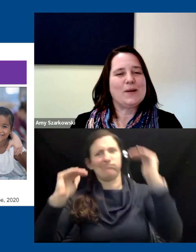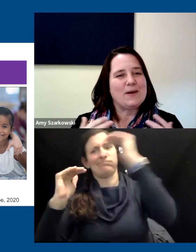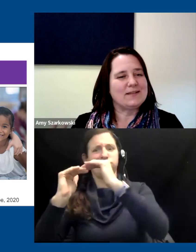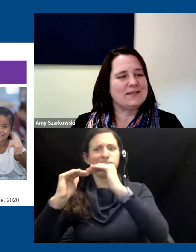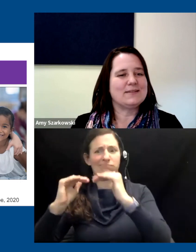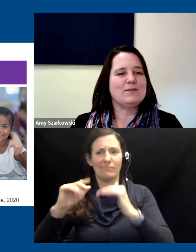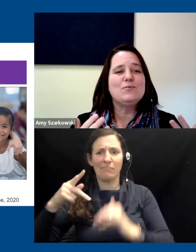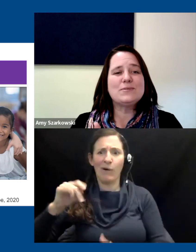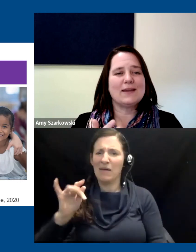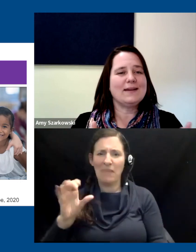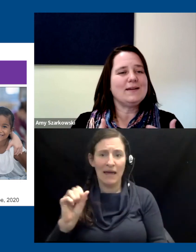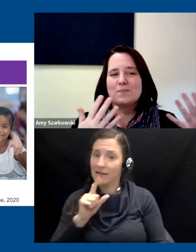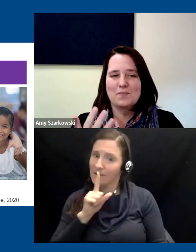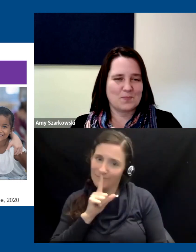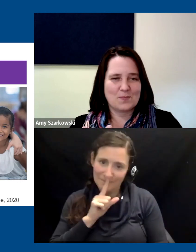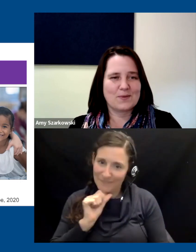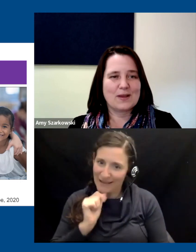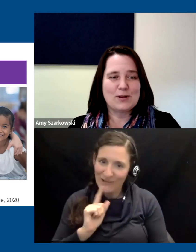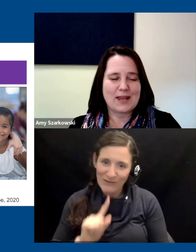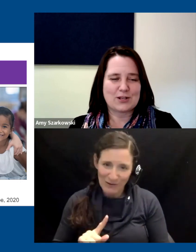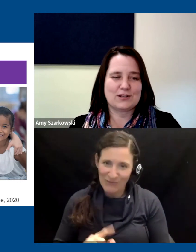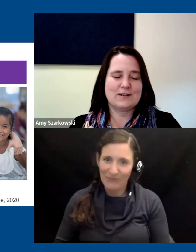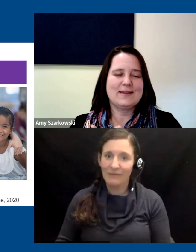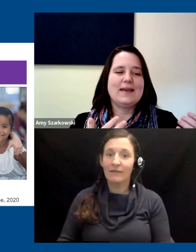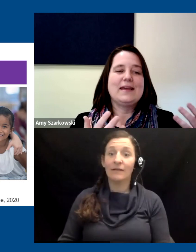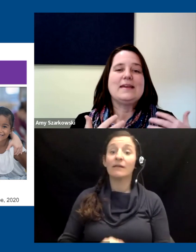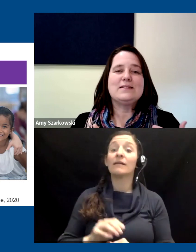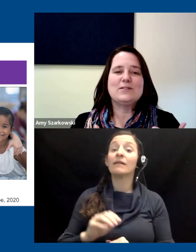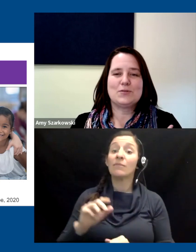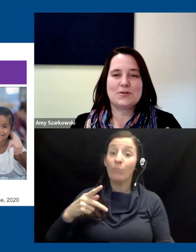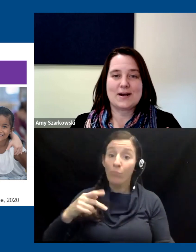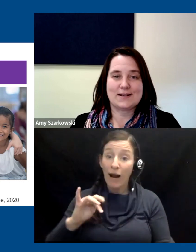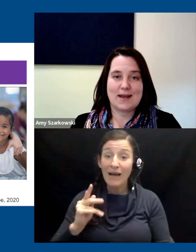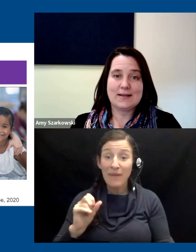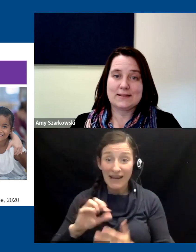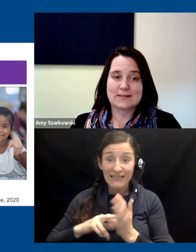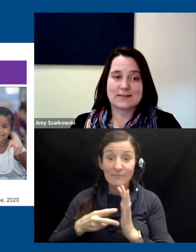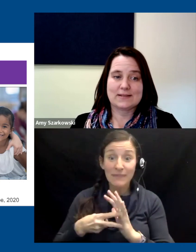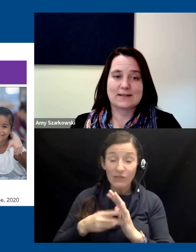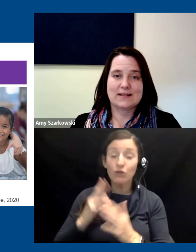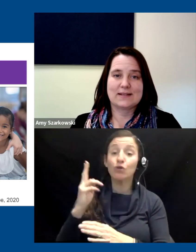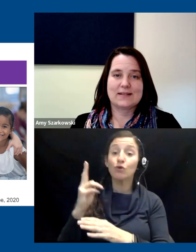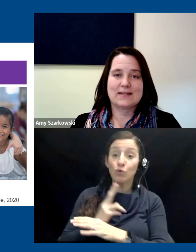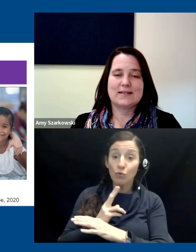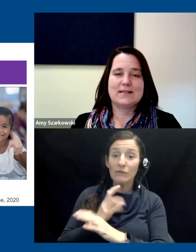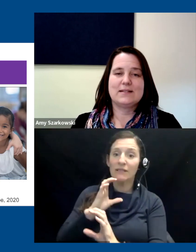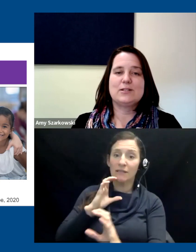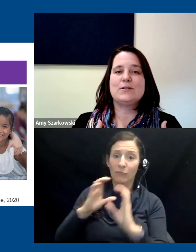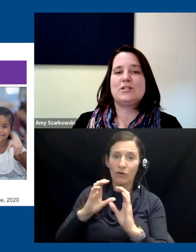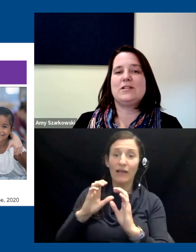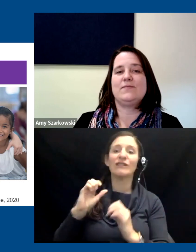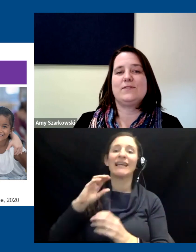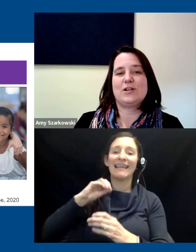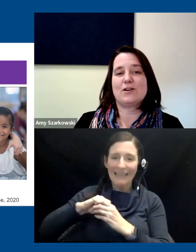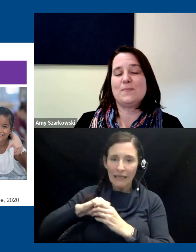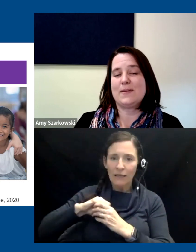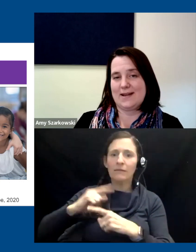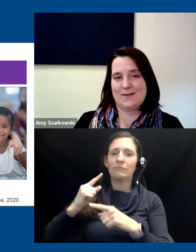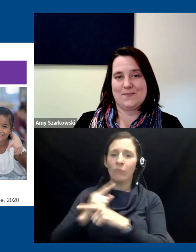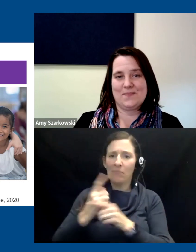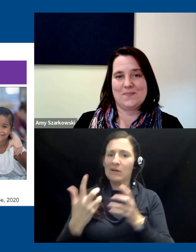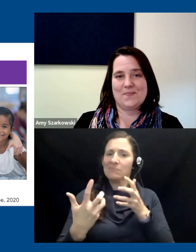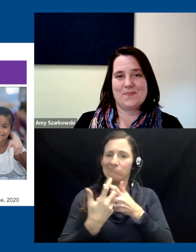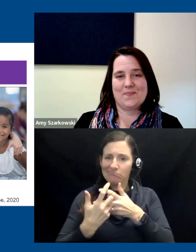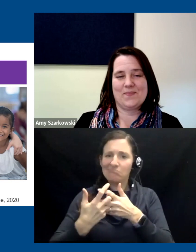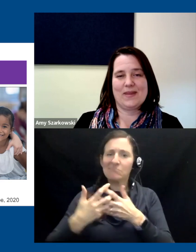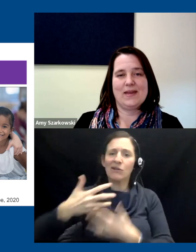true. Pragmatics is using communication in social contexts to achieve shared meaning.